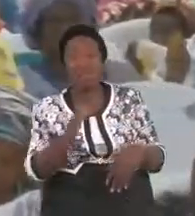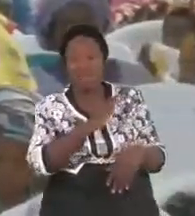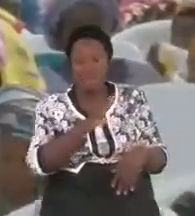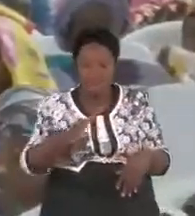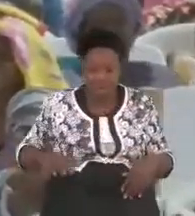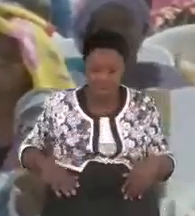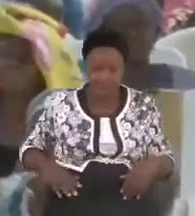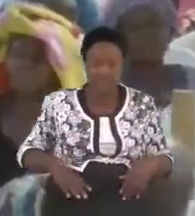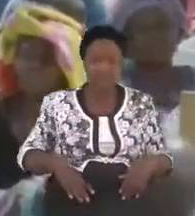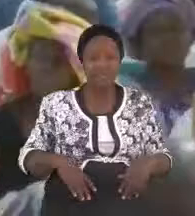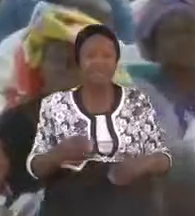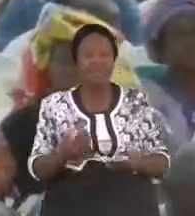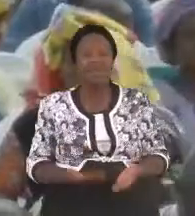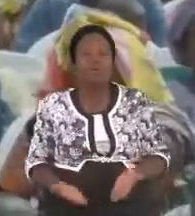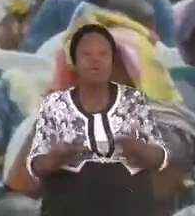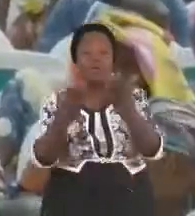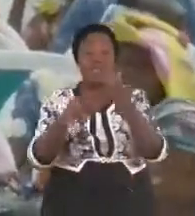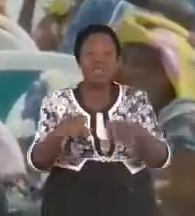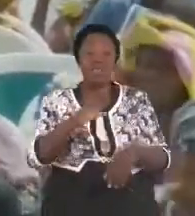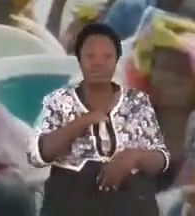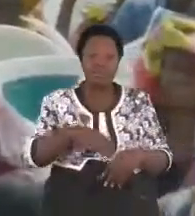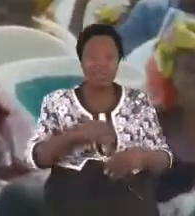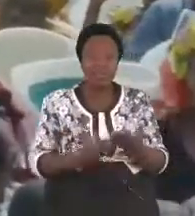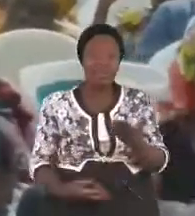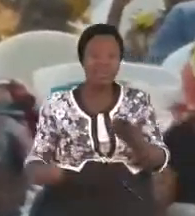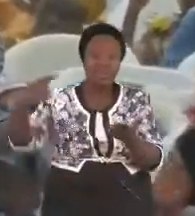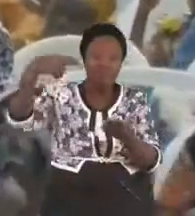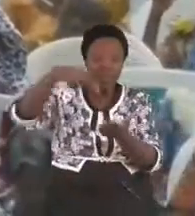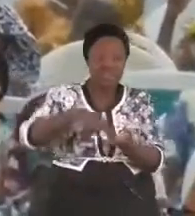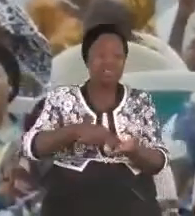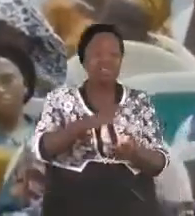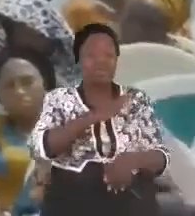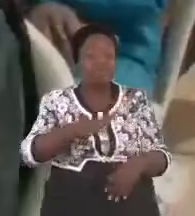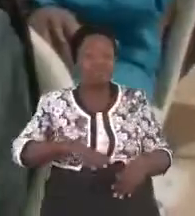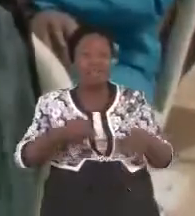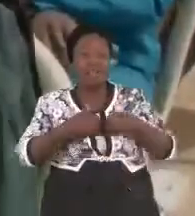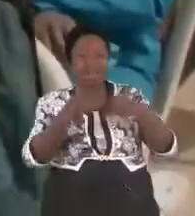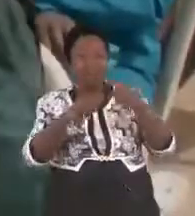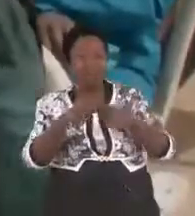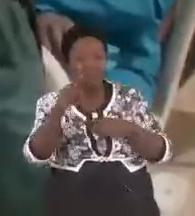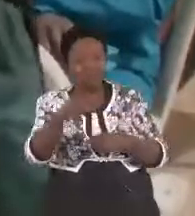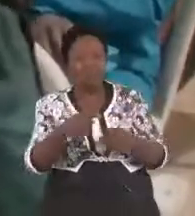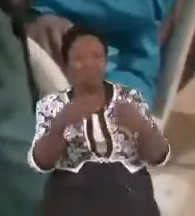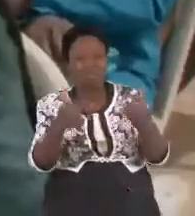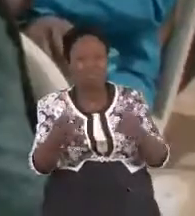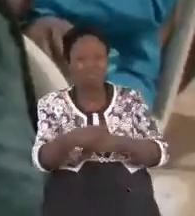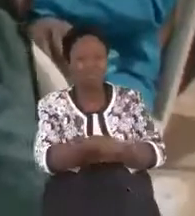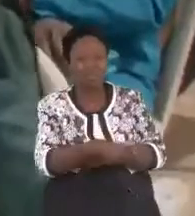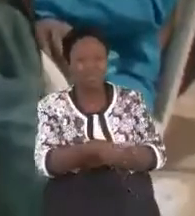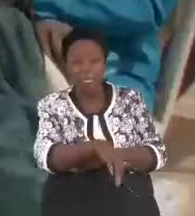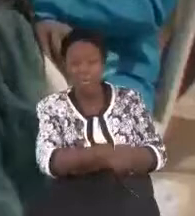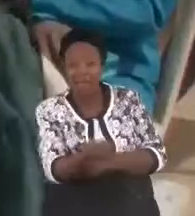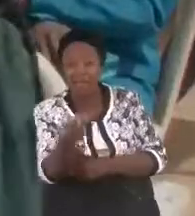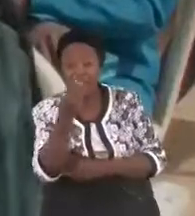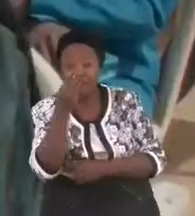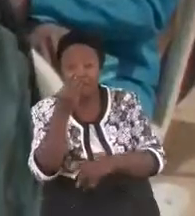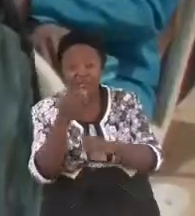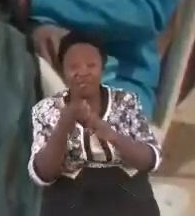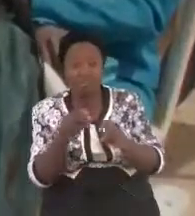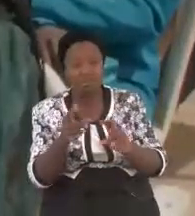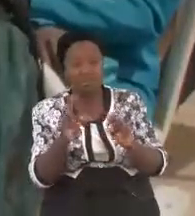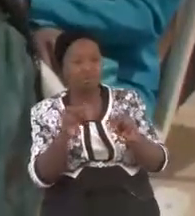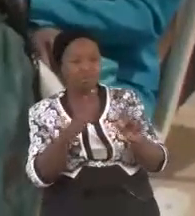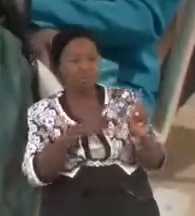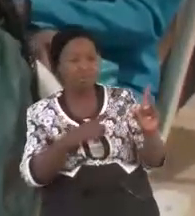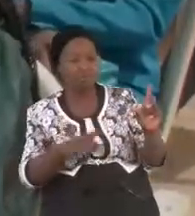risen Christ, resurrected Christ, has come to you today. Any food? No, Lord.